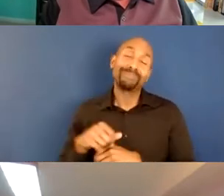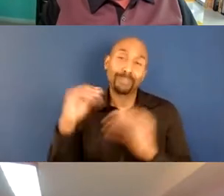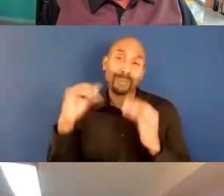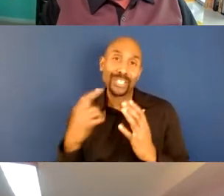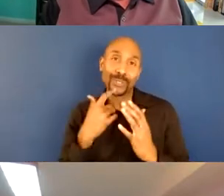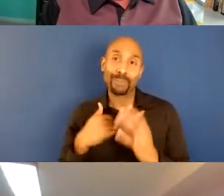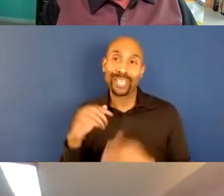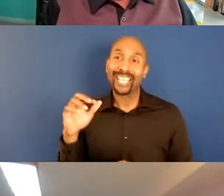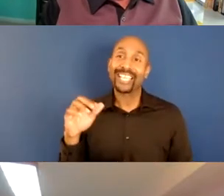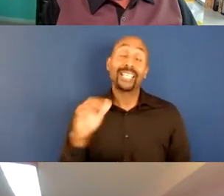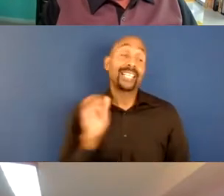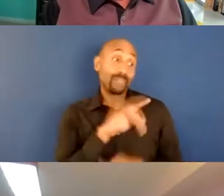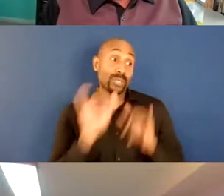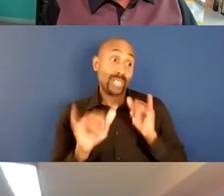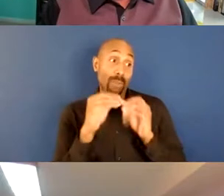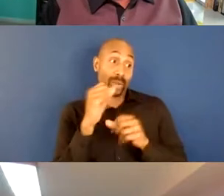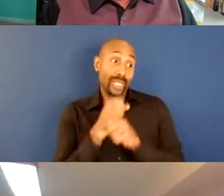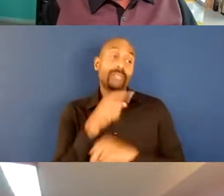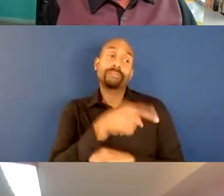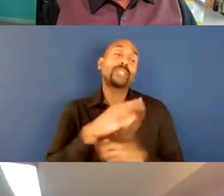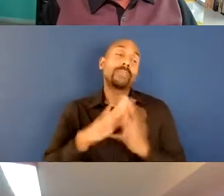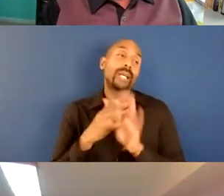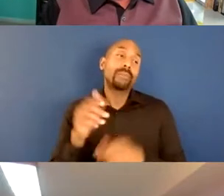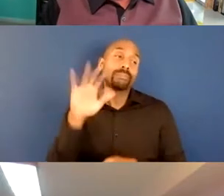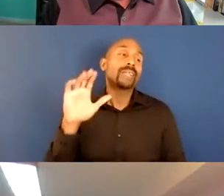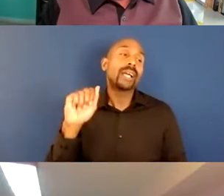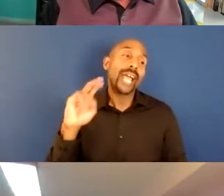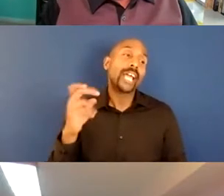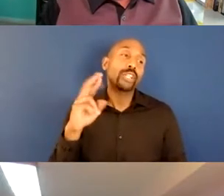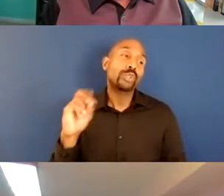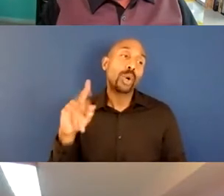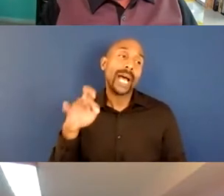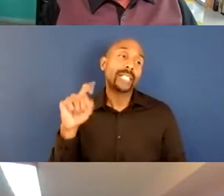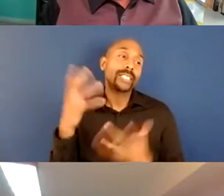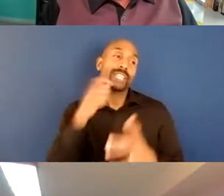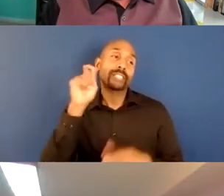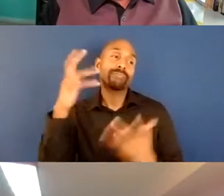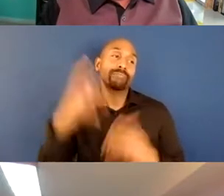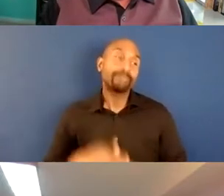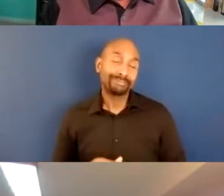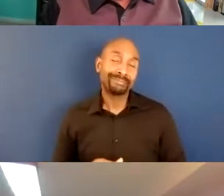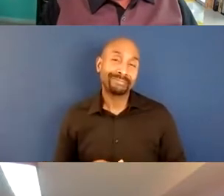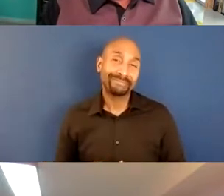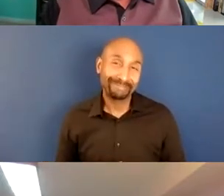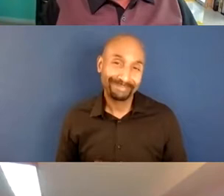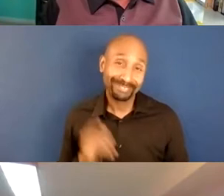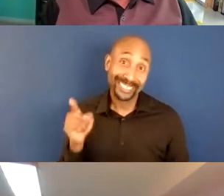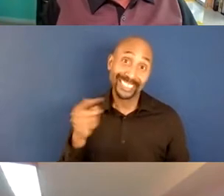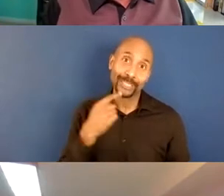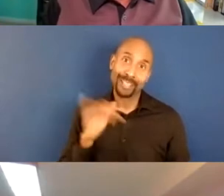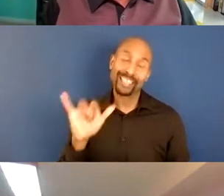And it's not to, you know, take anything away from that, but just thinking about sort of, you know, how